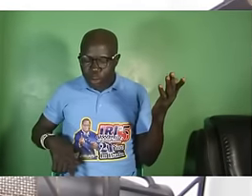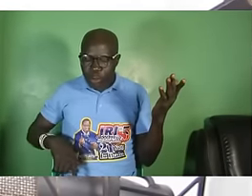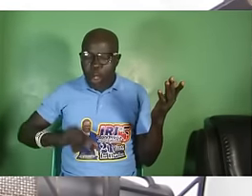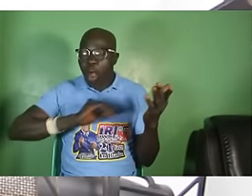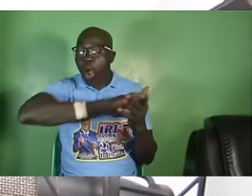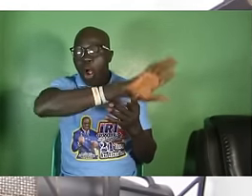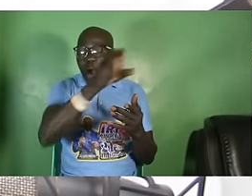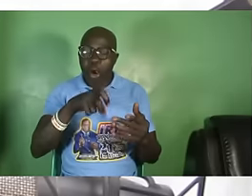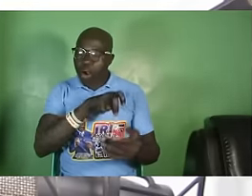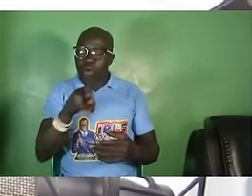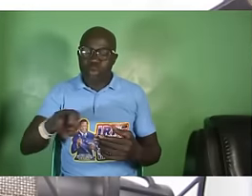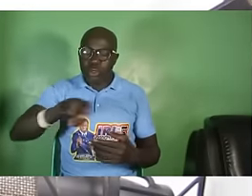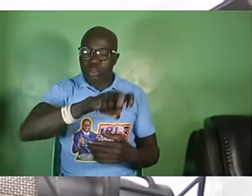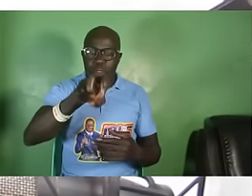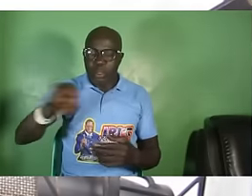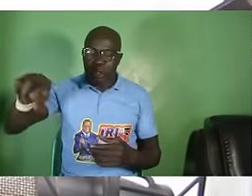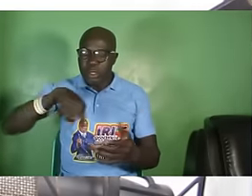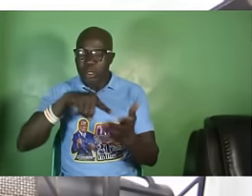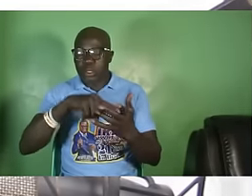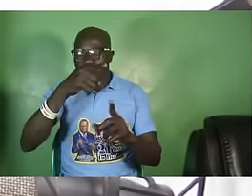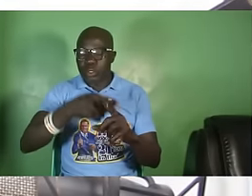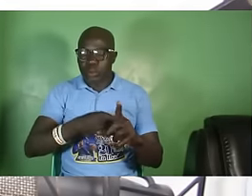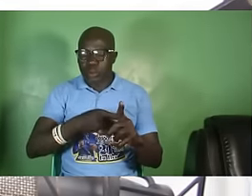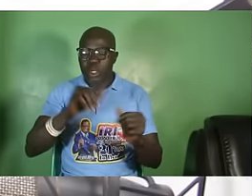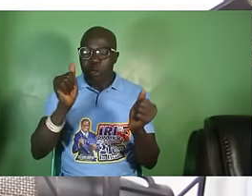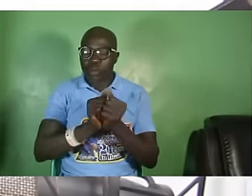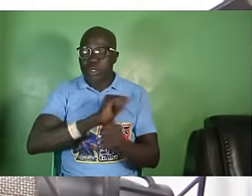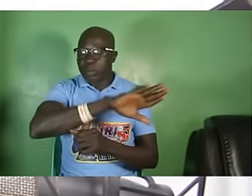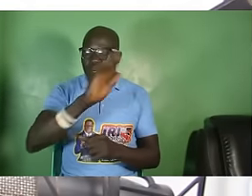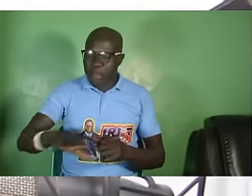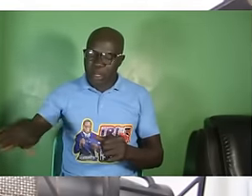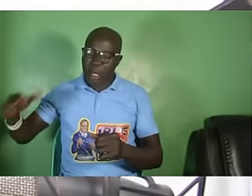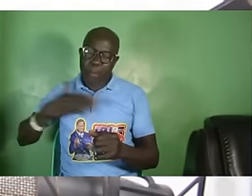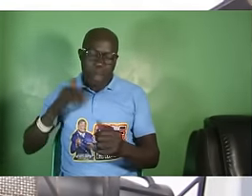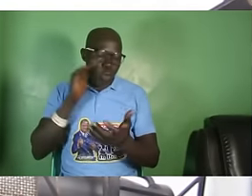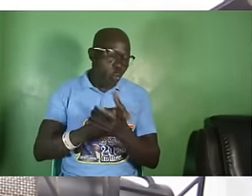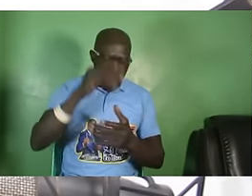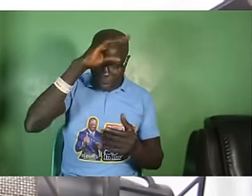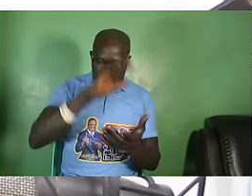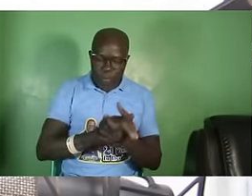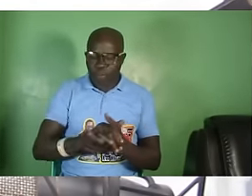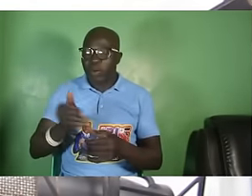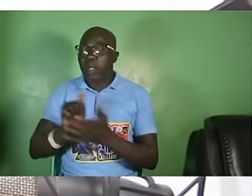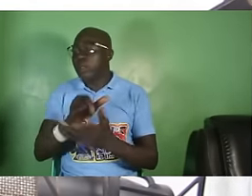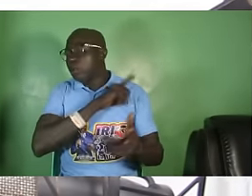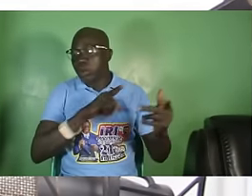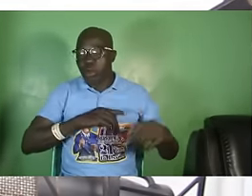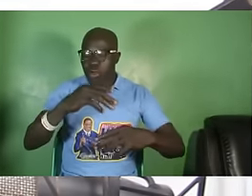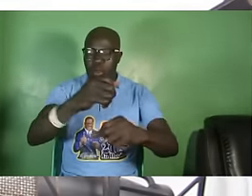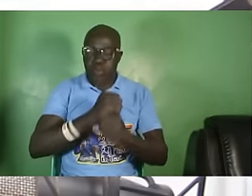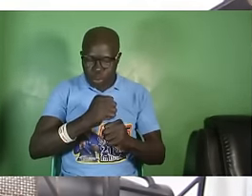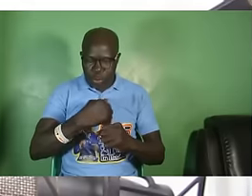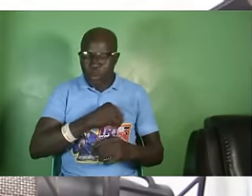Stretch your hands now. Oluwa. Lord. Oh, my journey to the stress. Tomo, husband and wife.